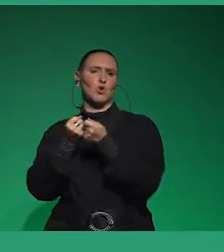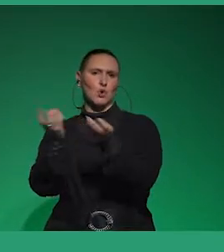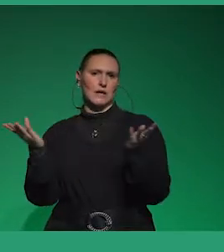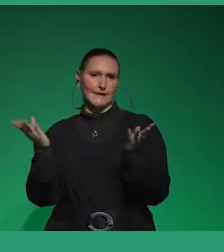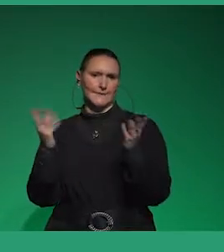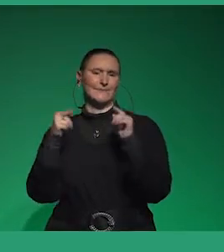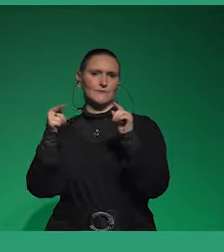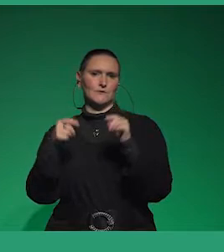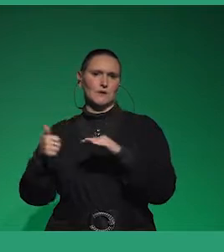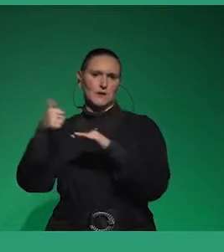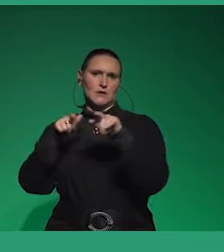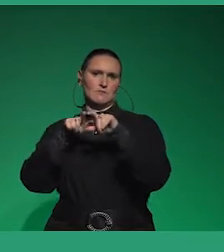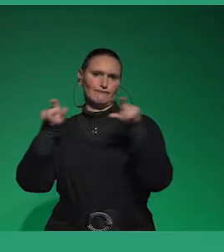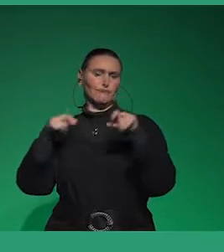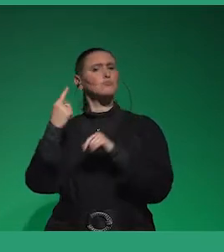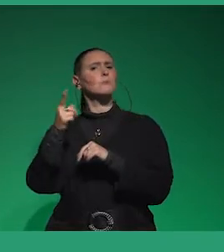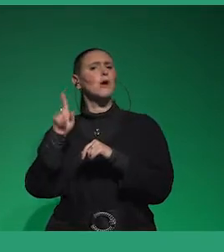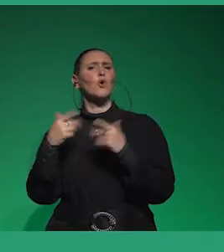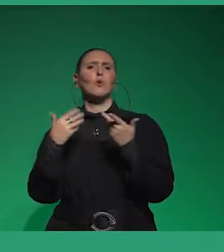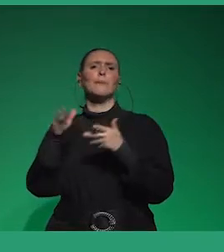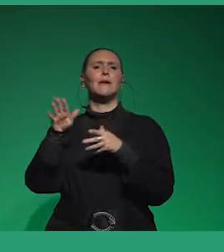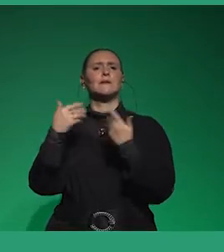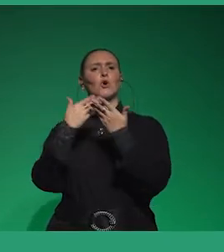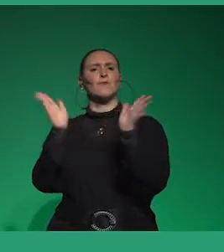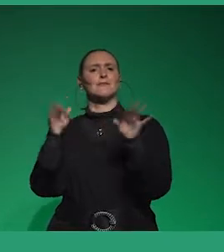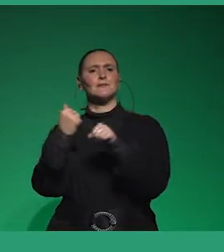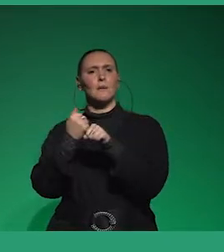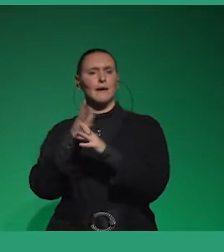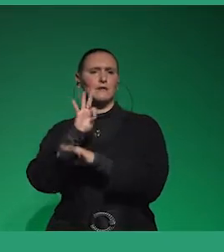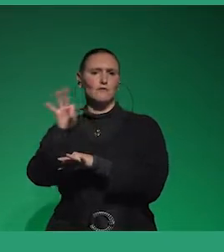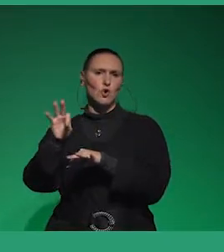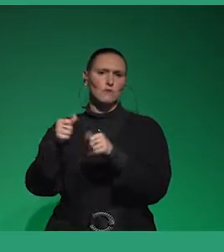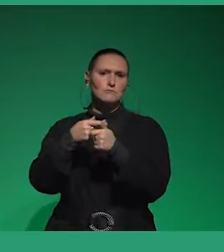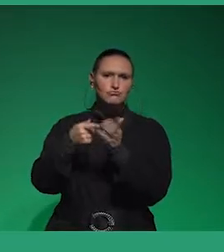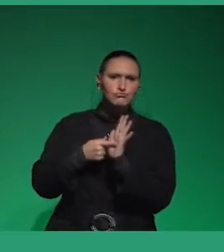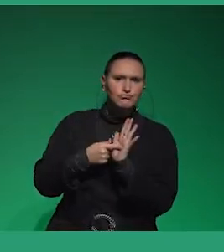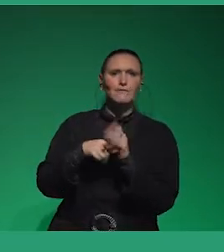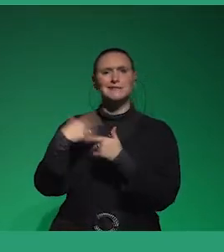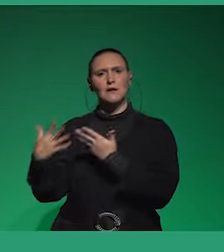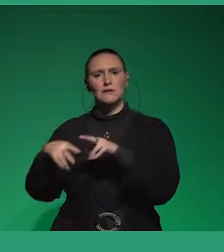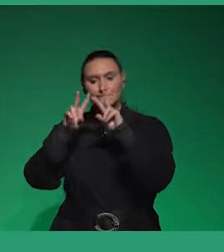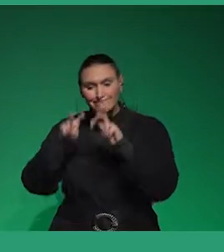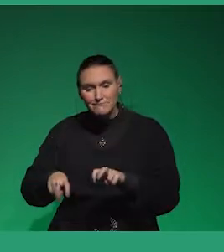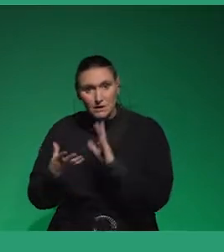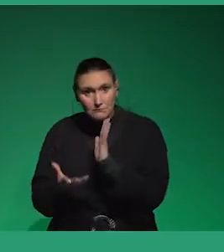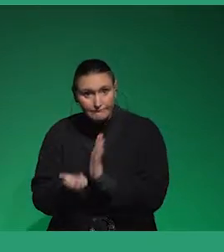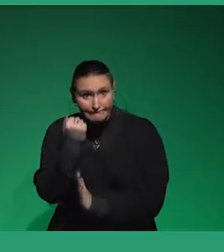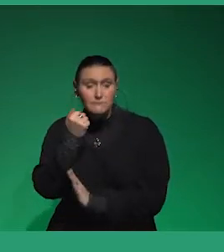mainly manage the openness of the publication, so that the openness as well as the